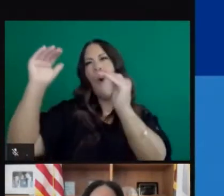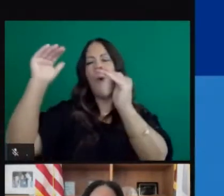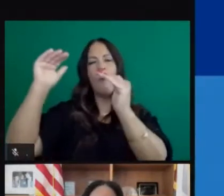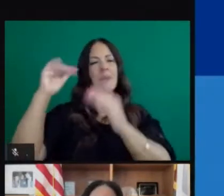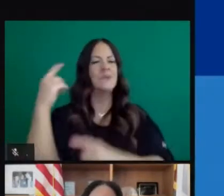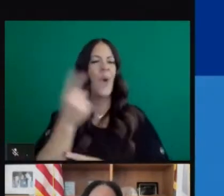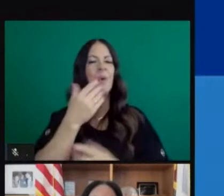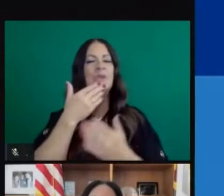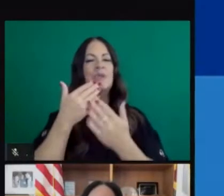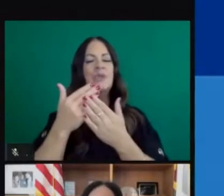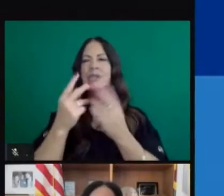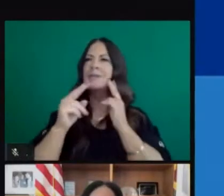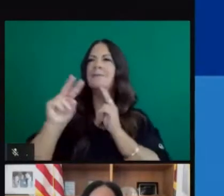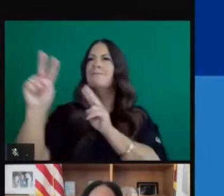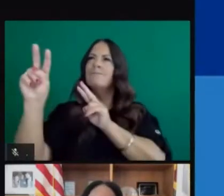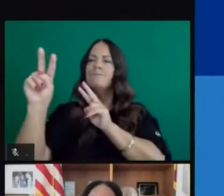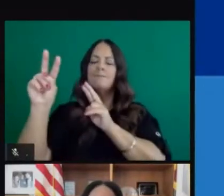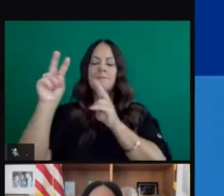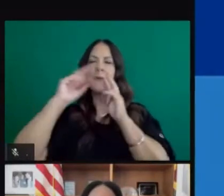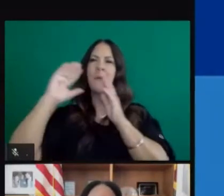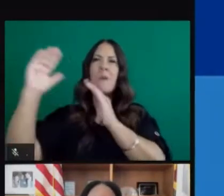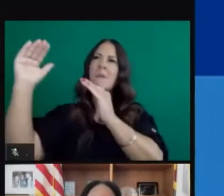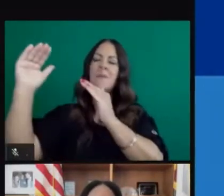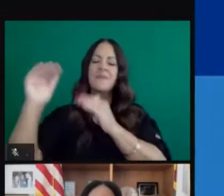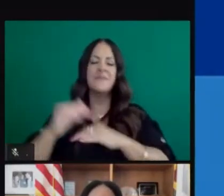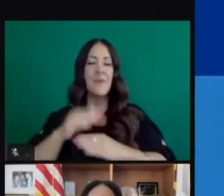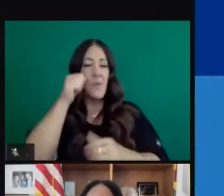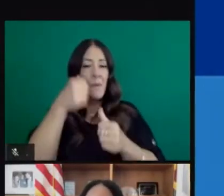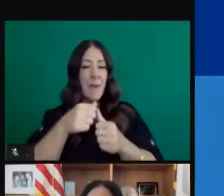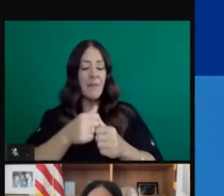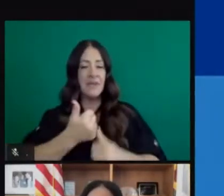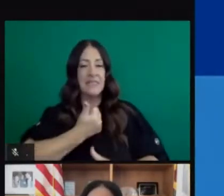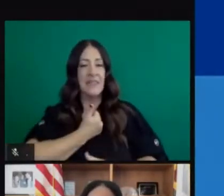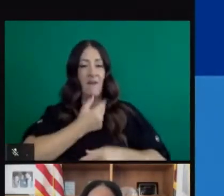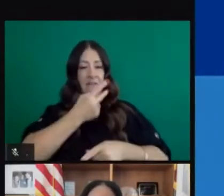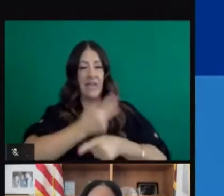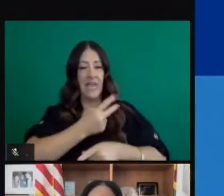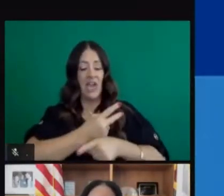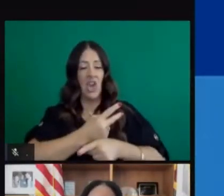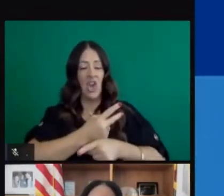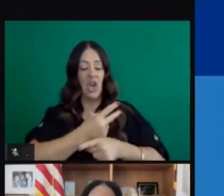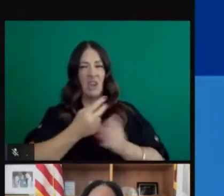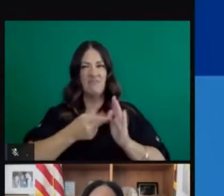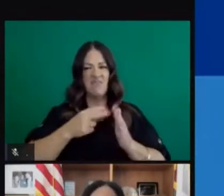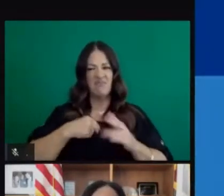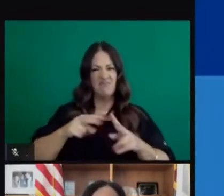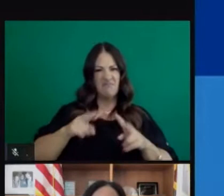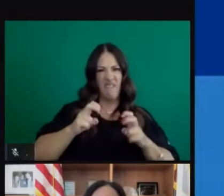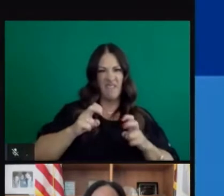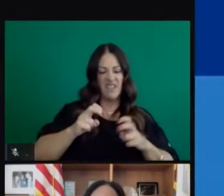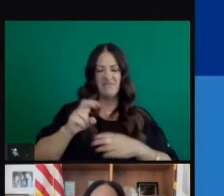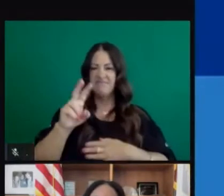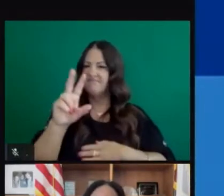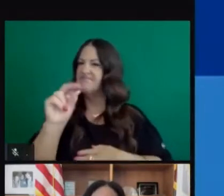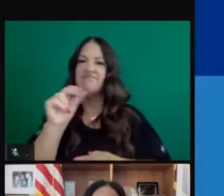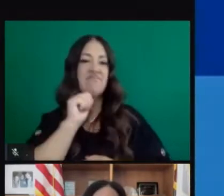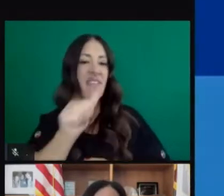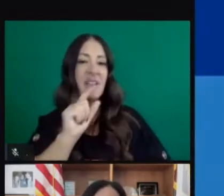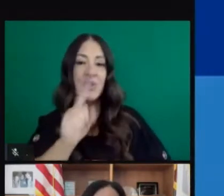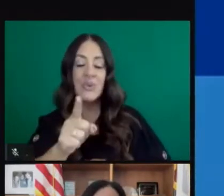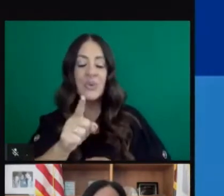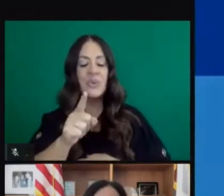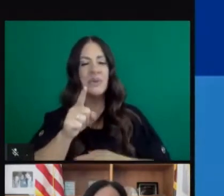to emphasize, remember, self-care isn't selfish. So as we take this moment to put our